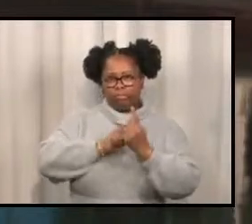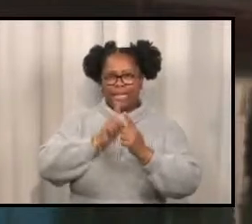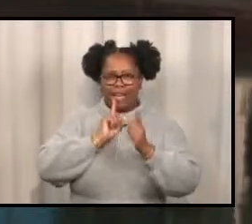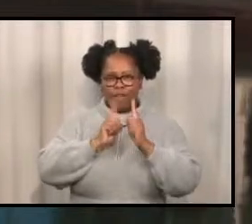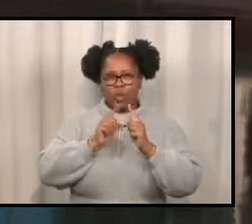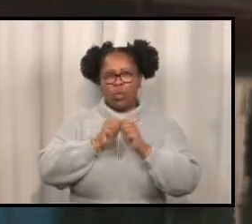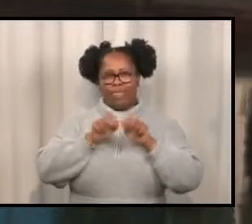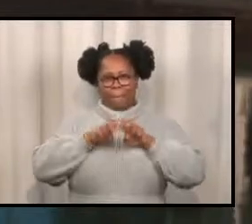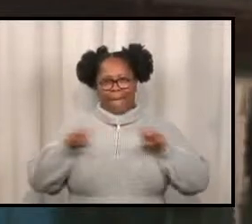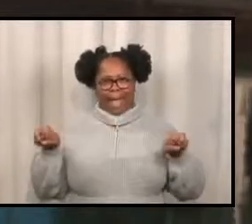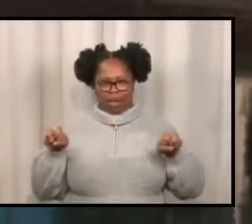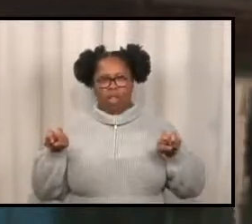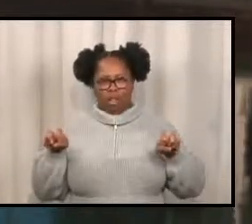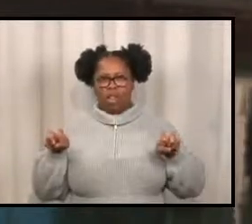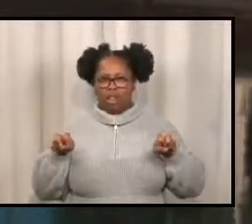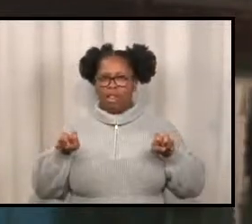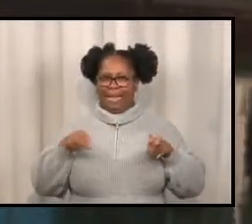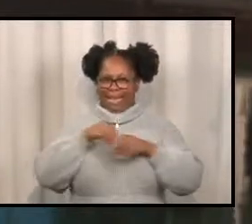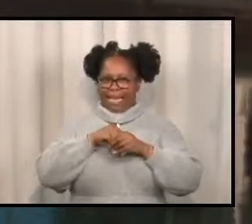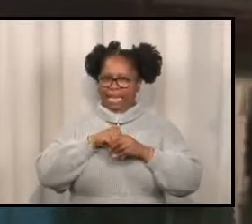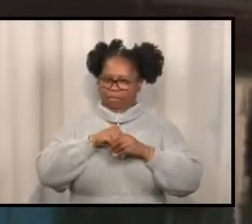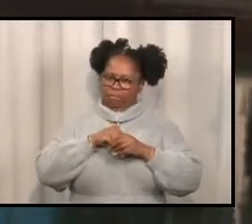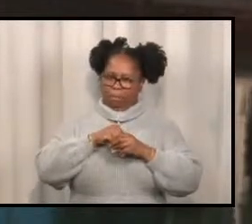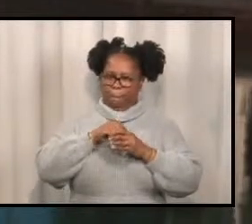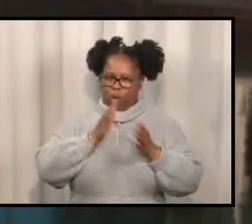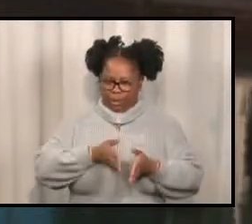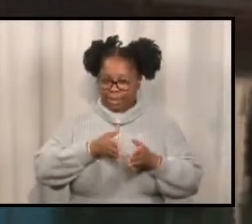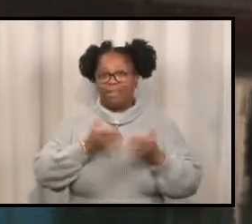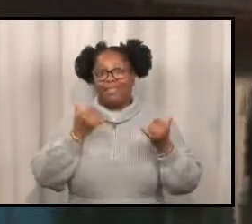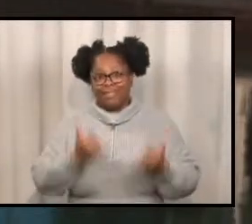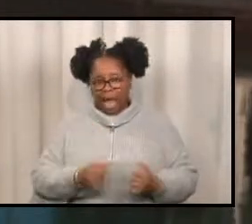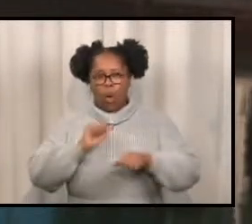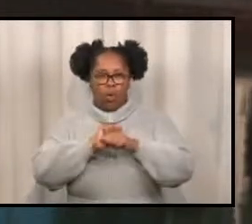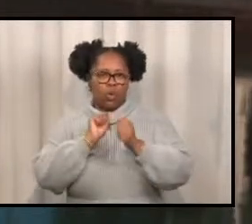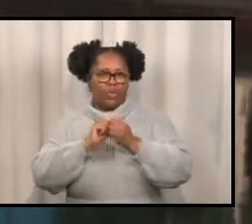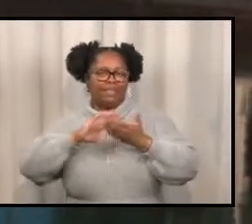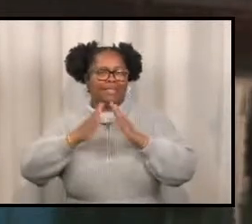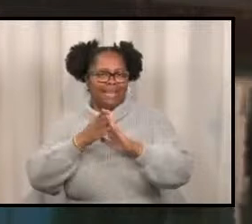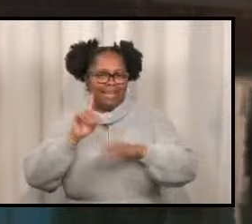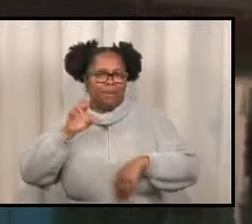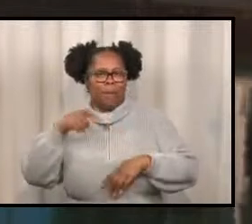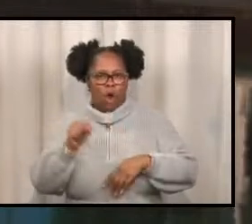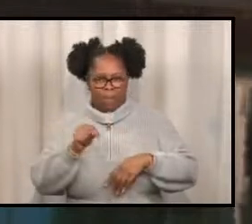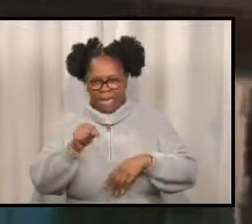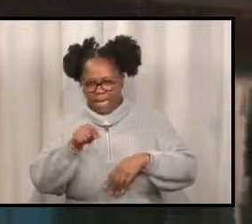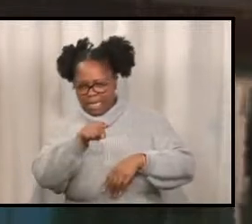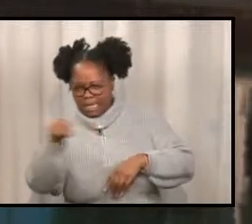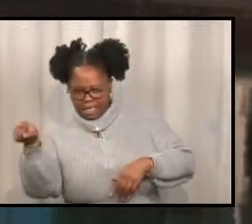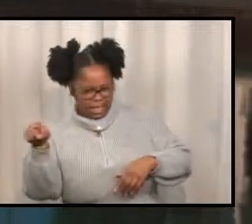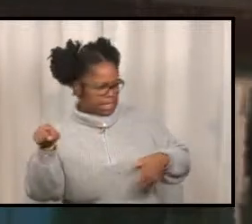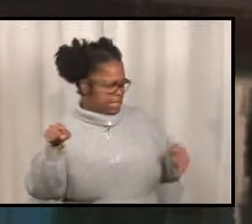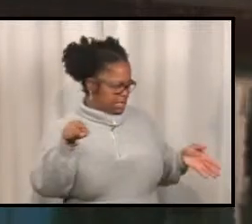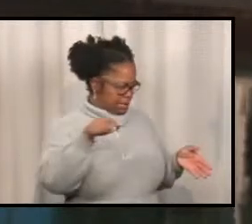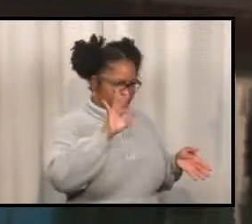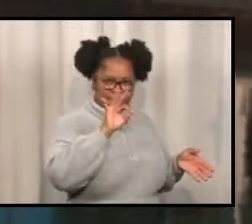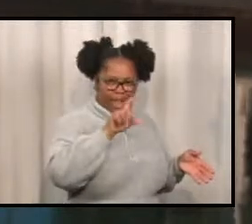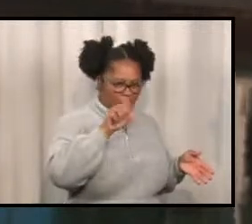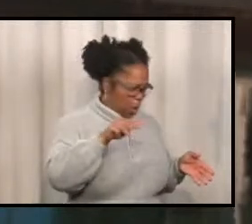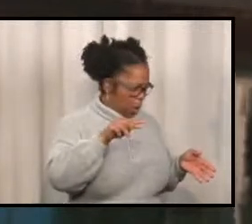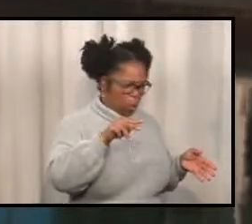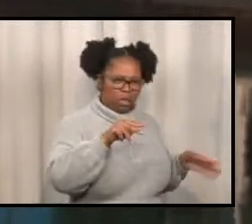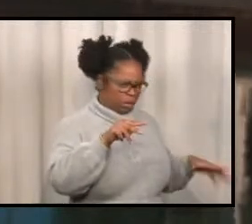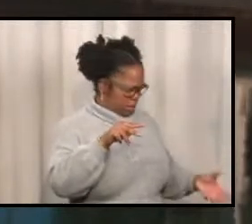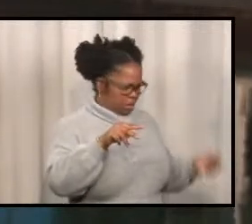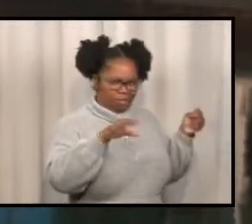folks. And now we're working very closely with city departments in conducting that matching and working with the